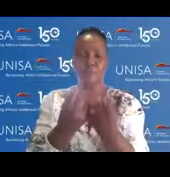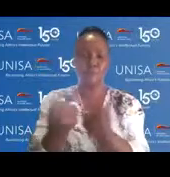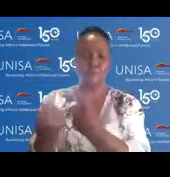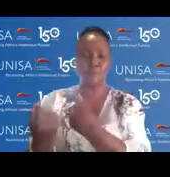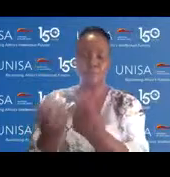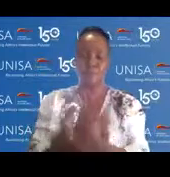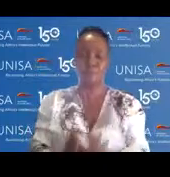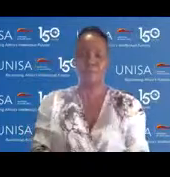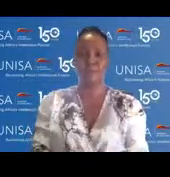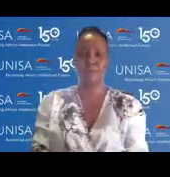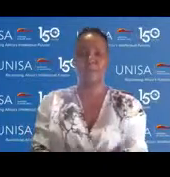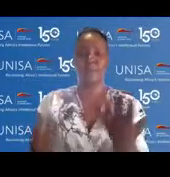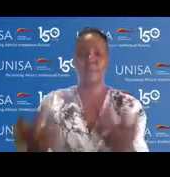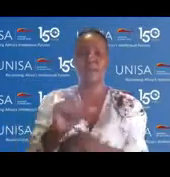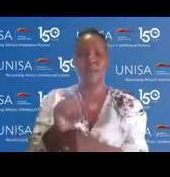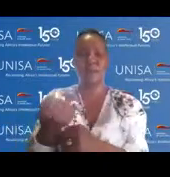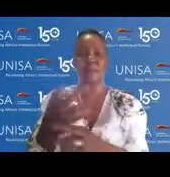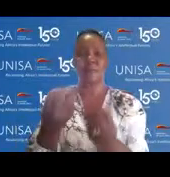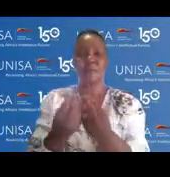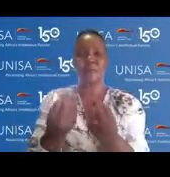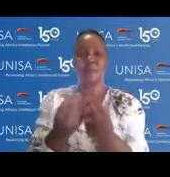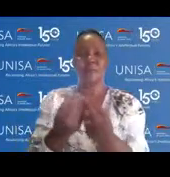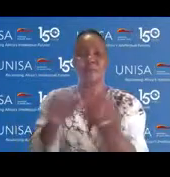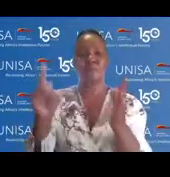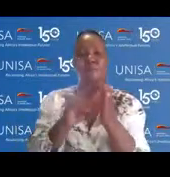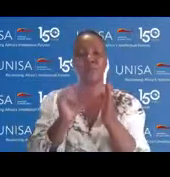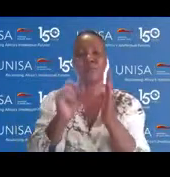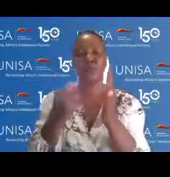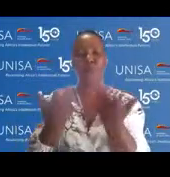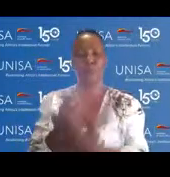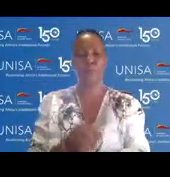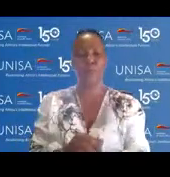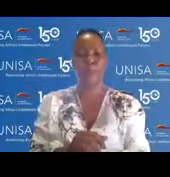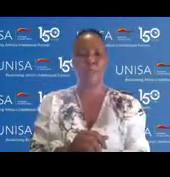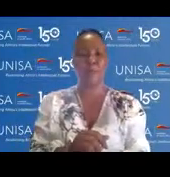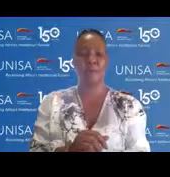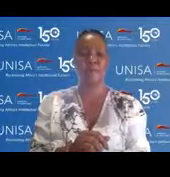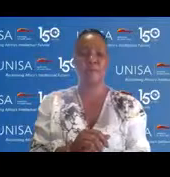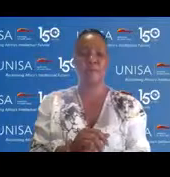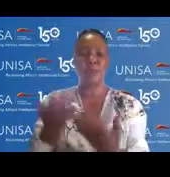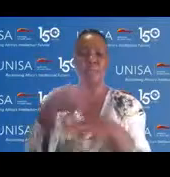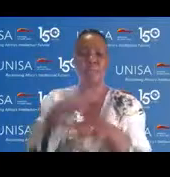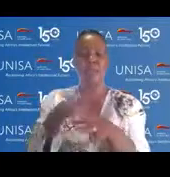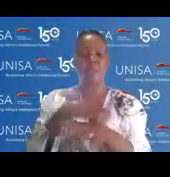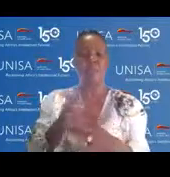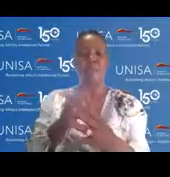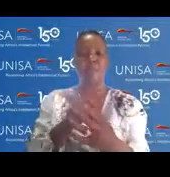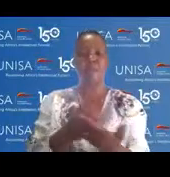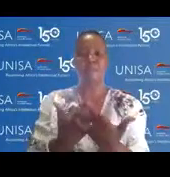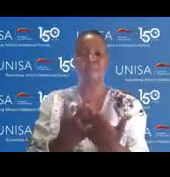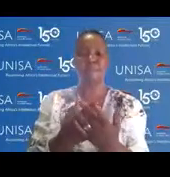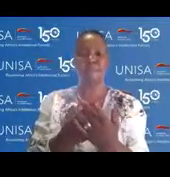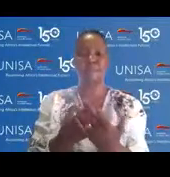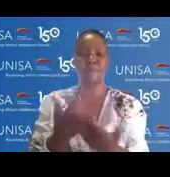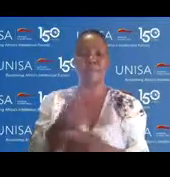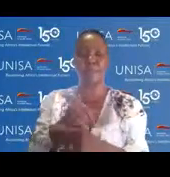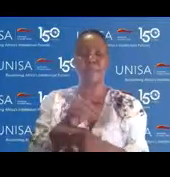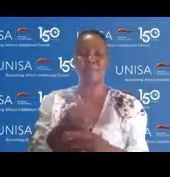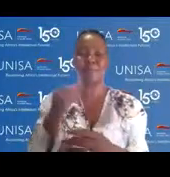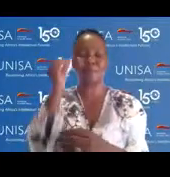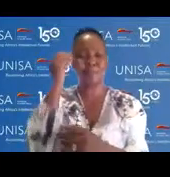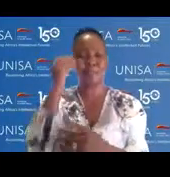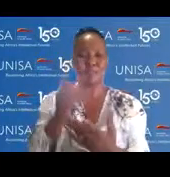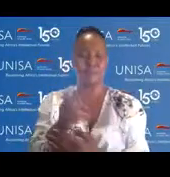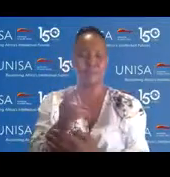Then the next thing we can have a look at is your browser tabs. Okay, so this is also quite interesting. Now,